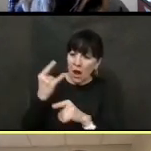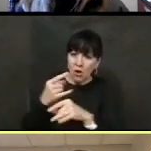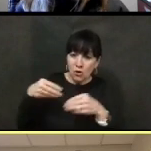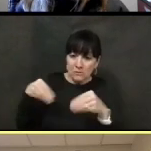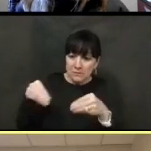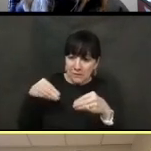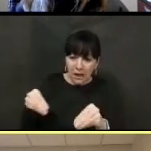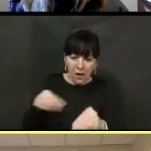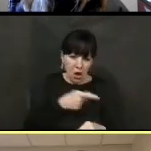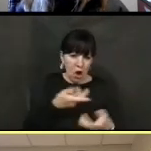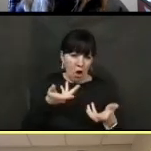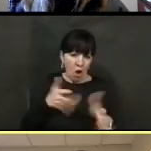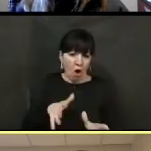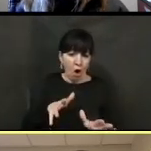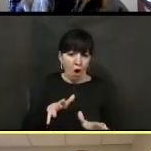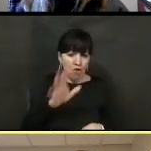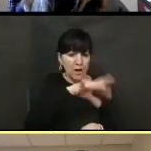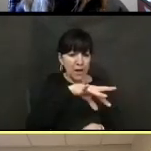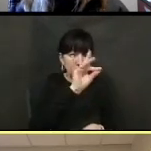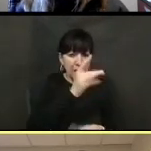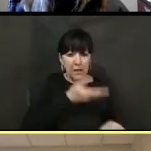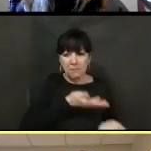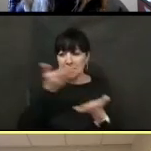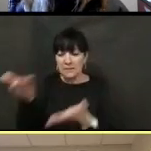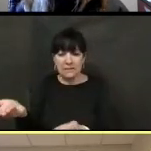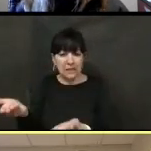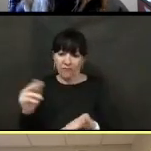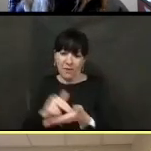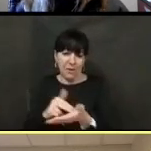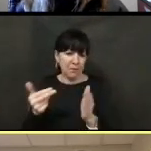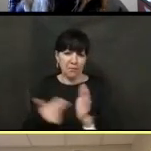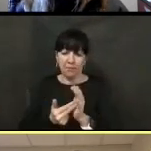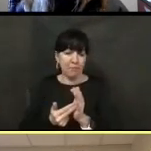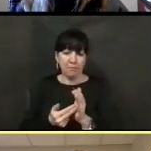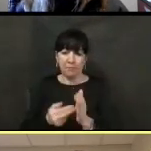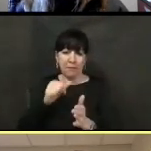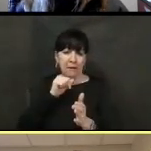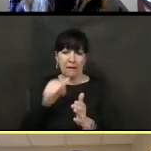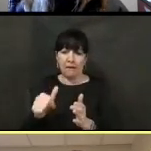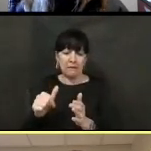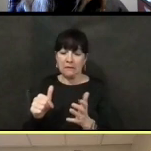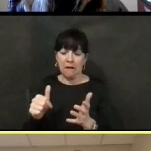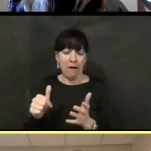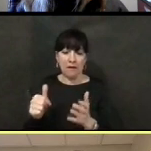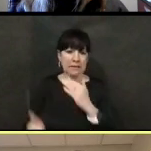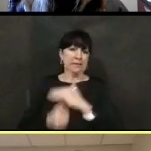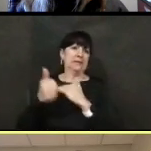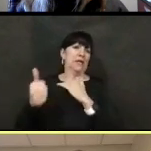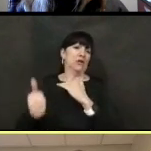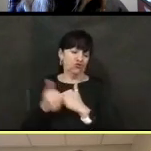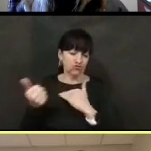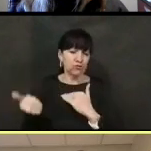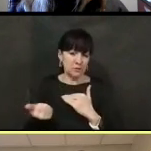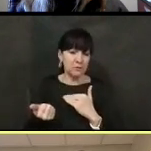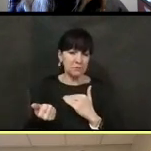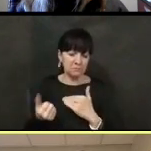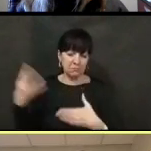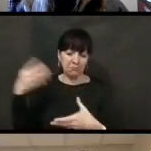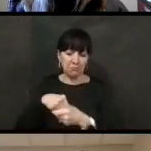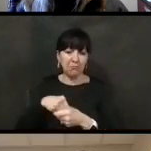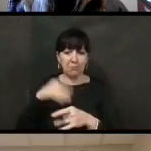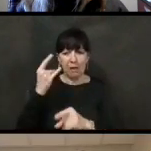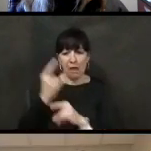pickup, so minimal public health impact to be able to allow them to include alcoholic beverages with that.